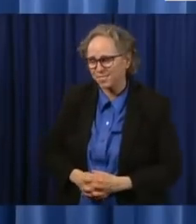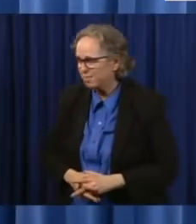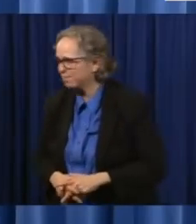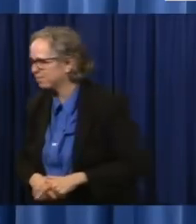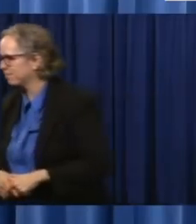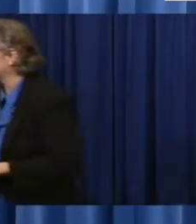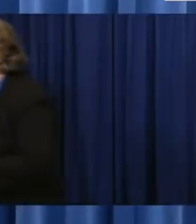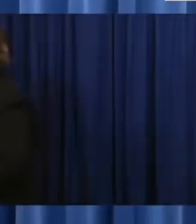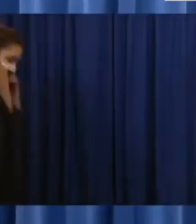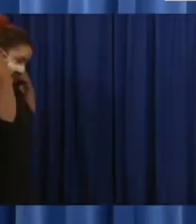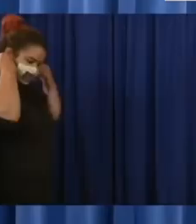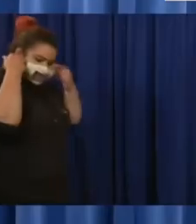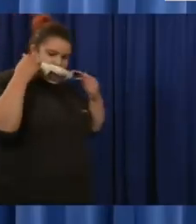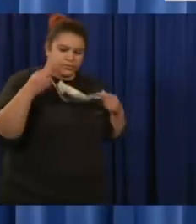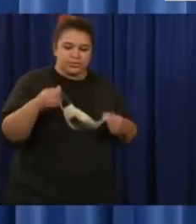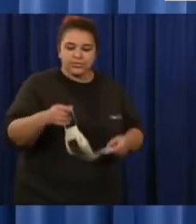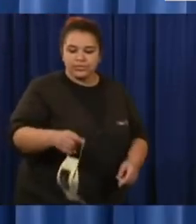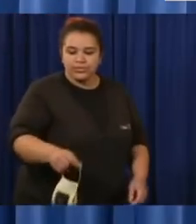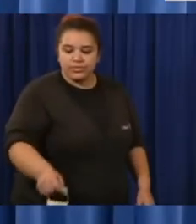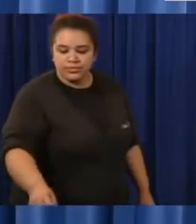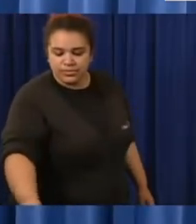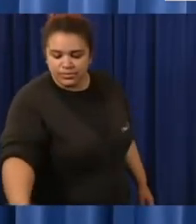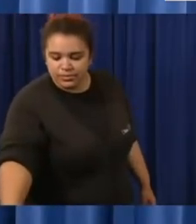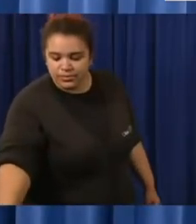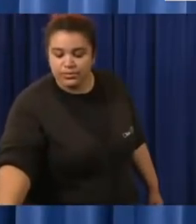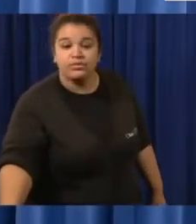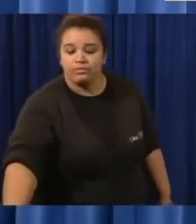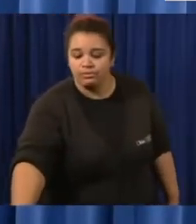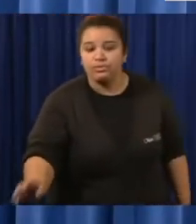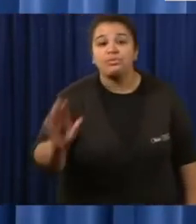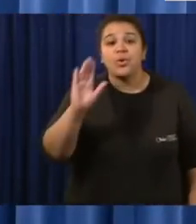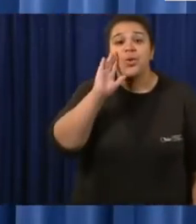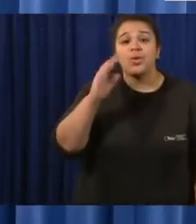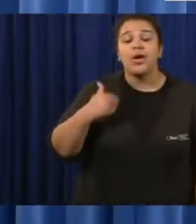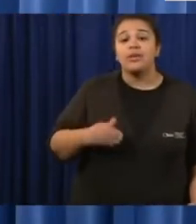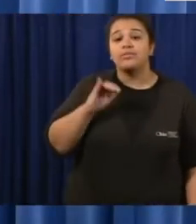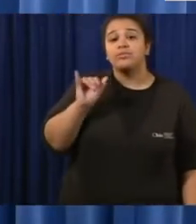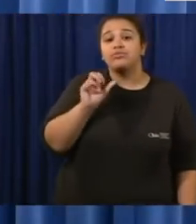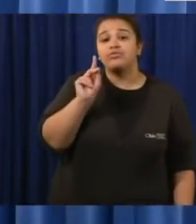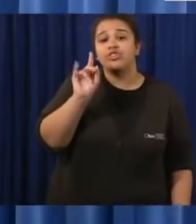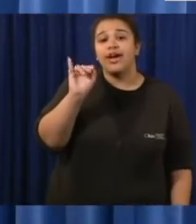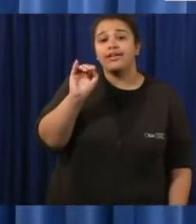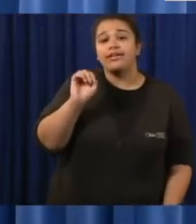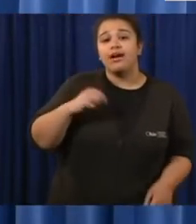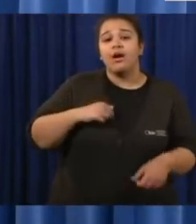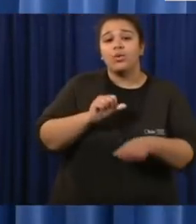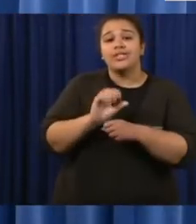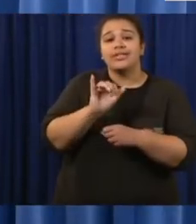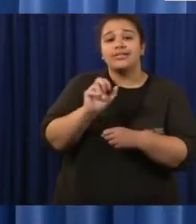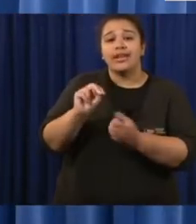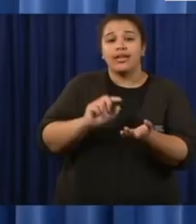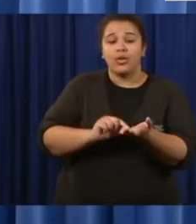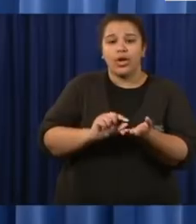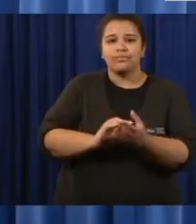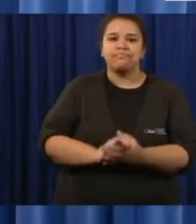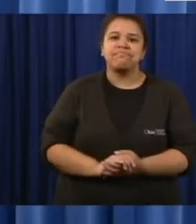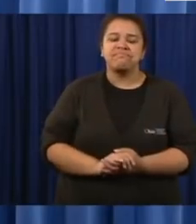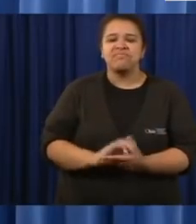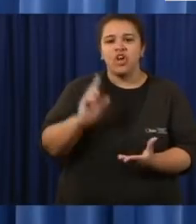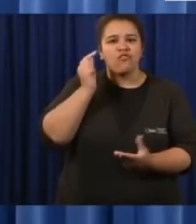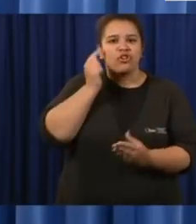This is Jackie Borchert from the Cincinnati Enquirer. Governor, you've said all along that you're making these decisions on the advice